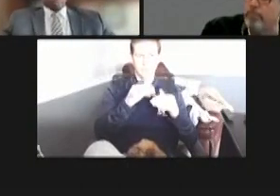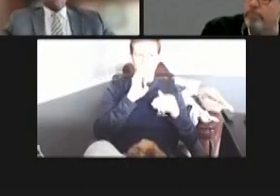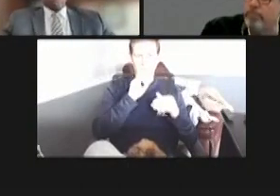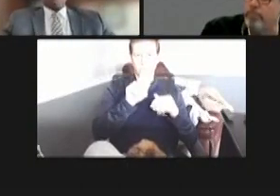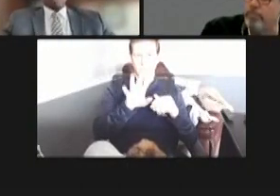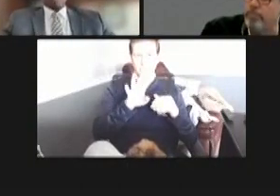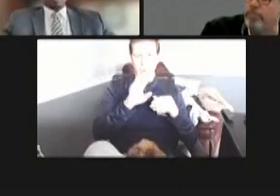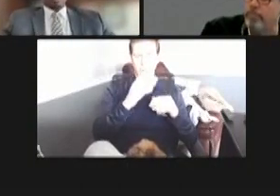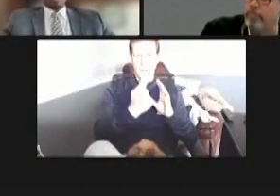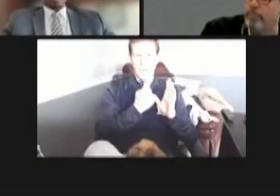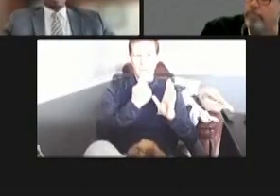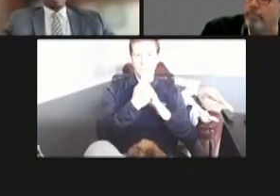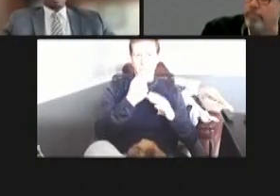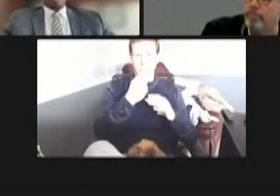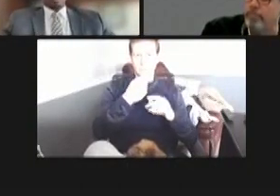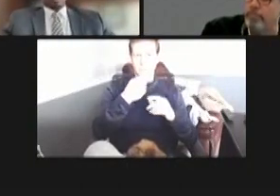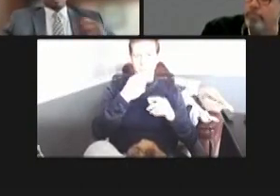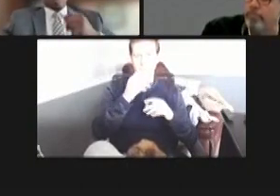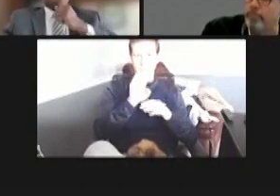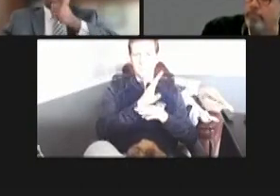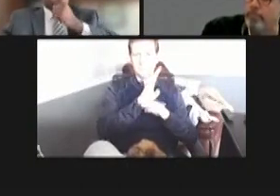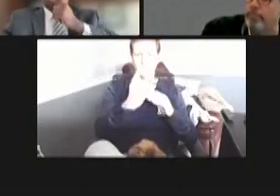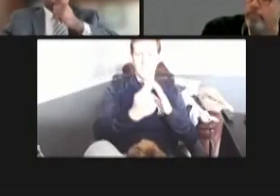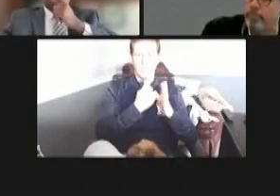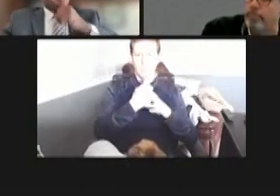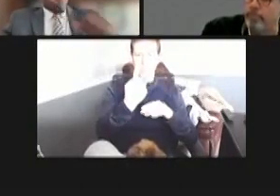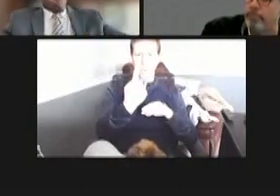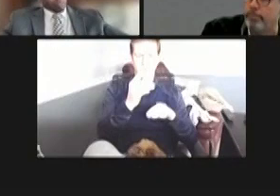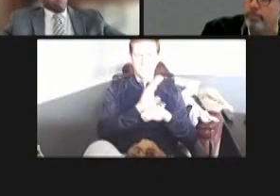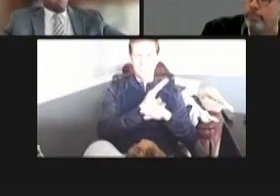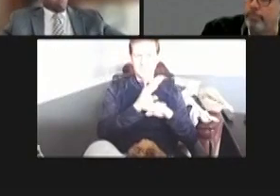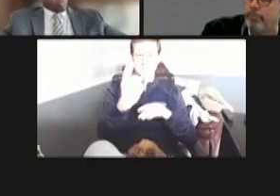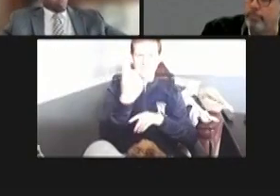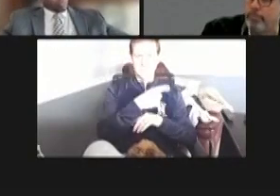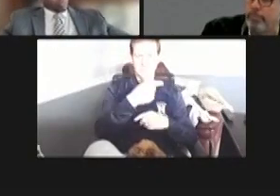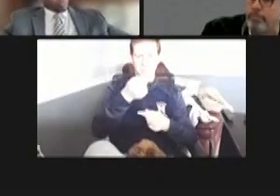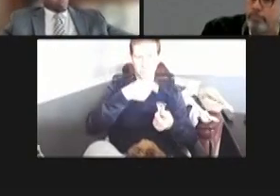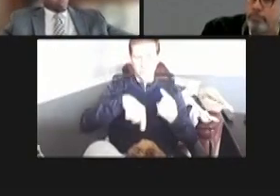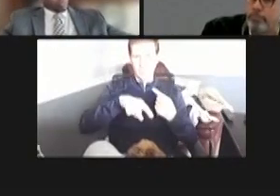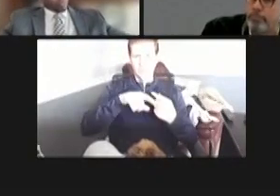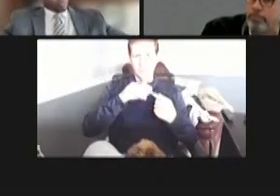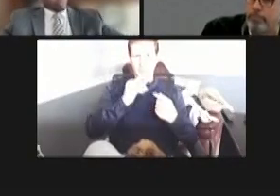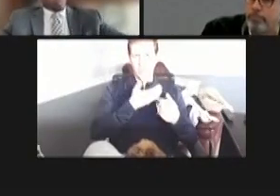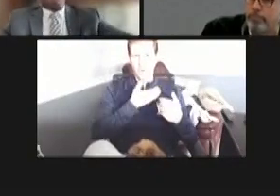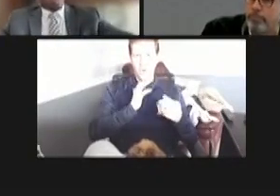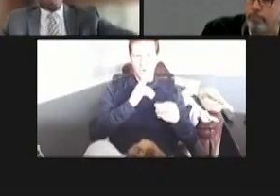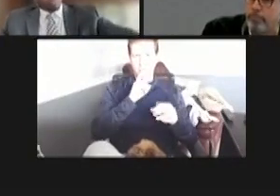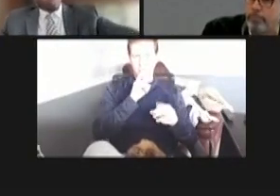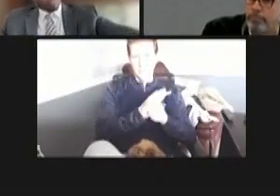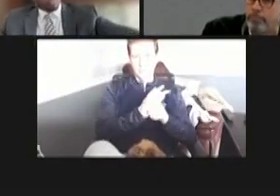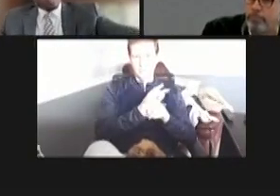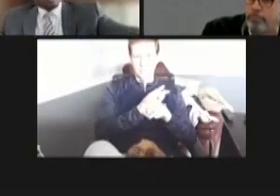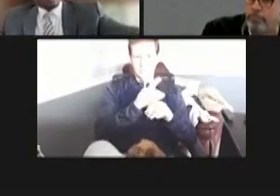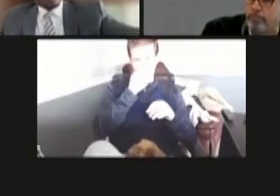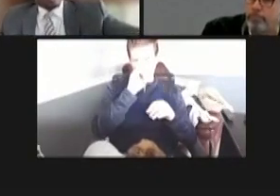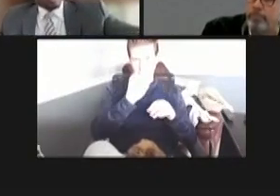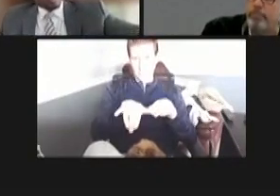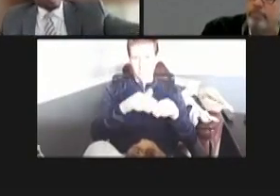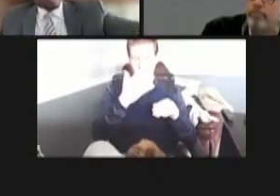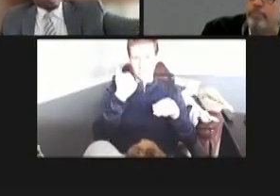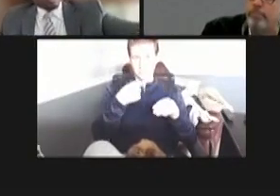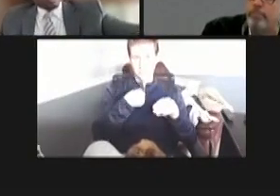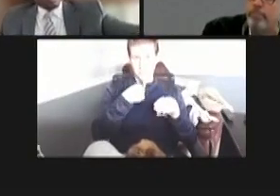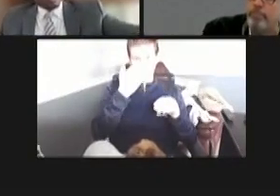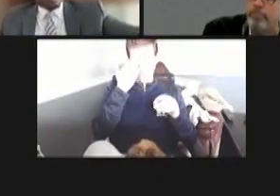turnaround, 24 business hours, I should say. So one business day turnaround is our commitment on that. Because we know, I mean,